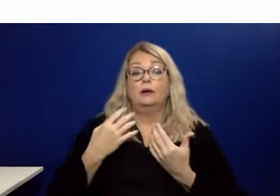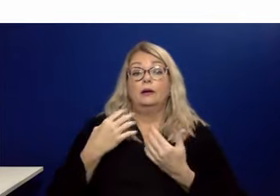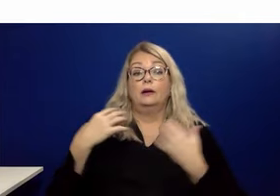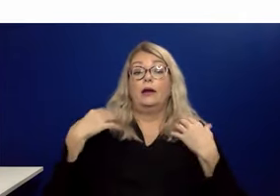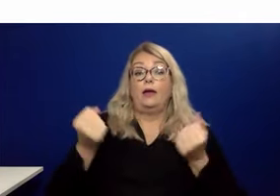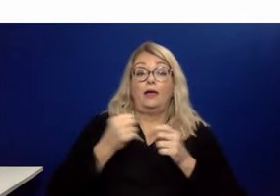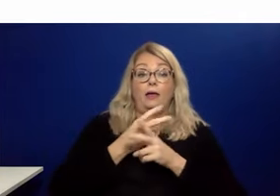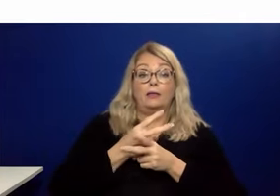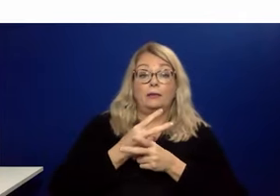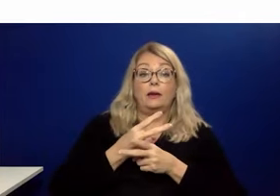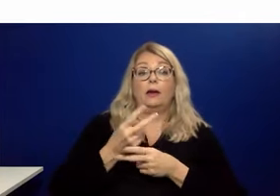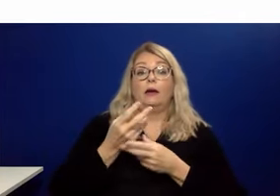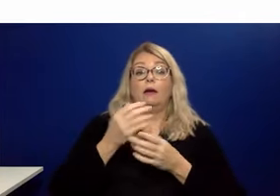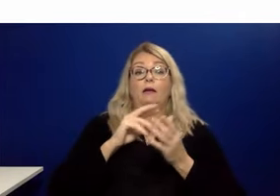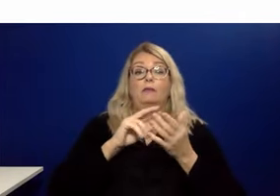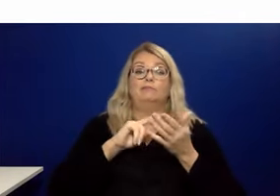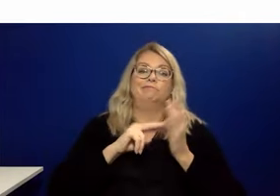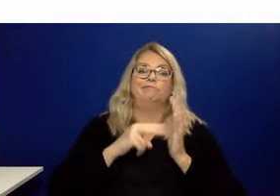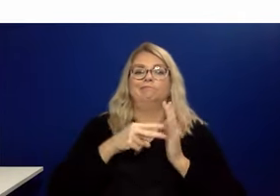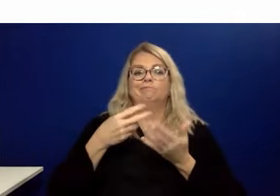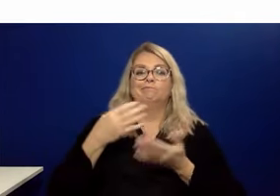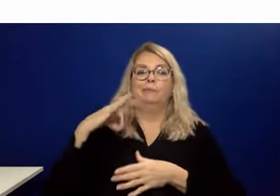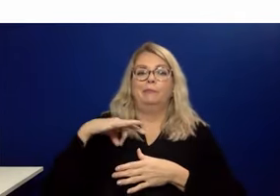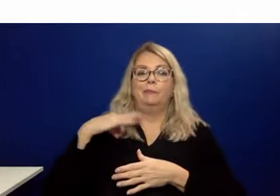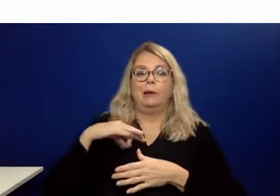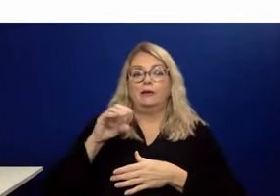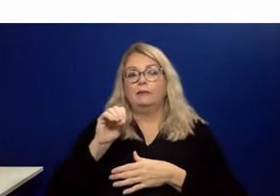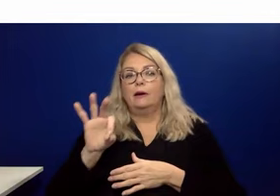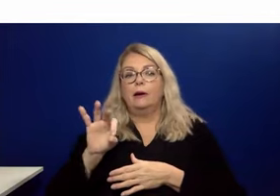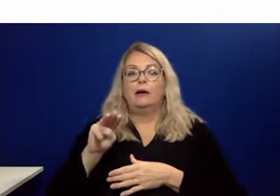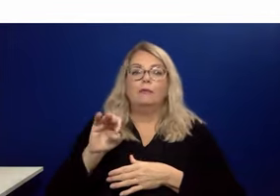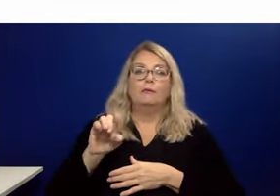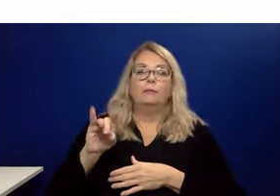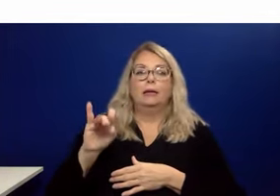Medicare, right, for age disabled people.